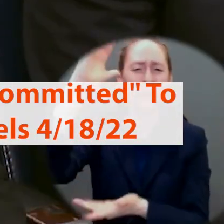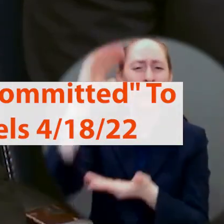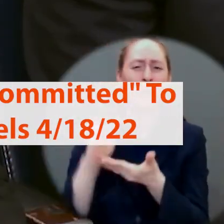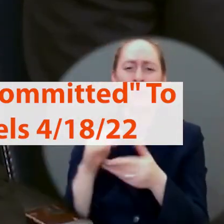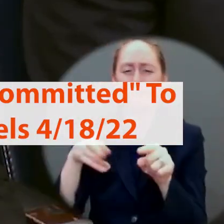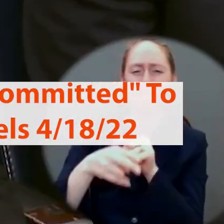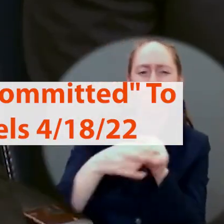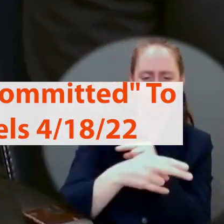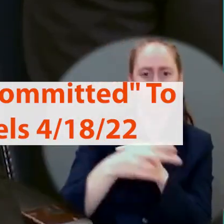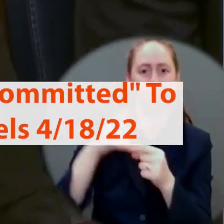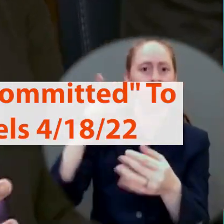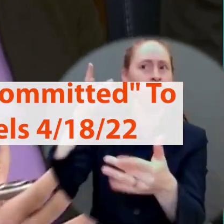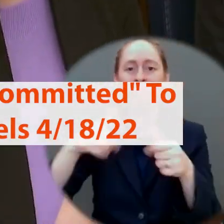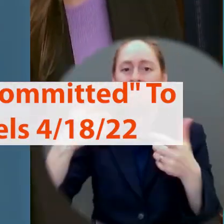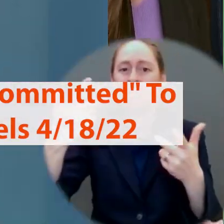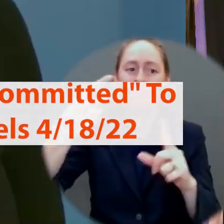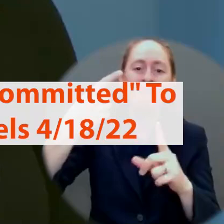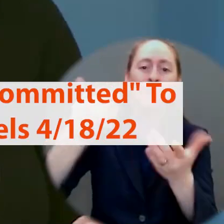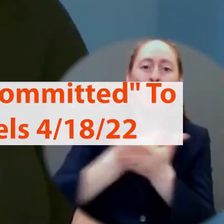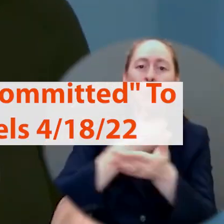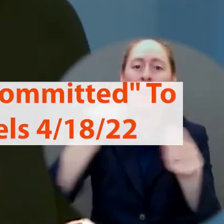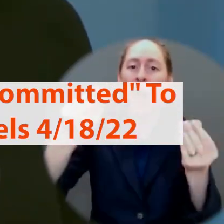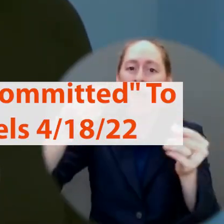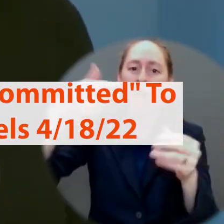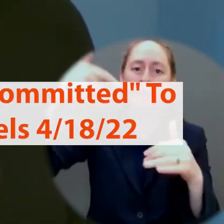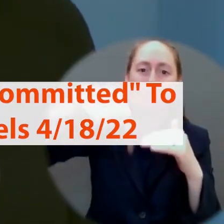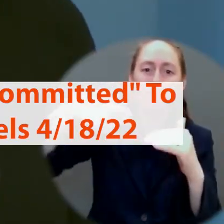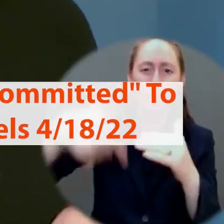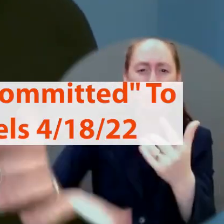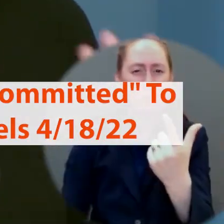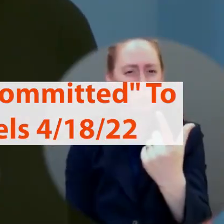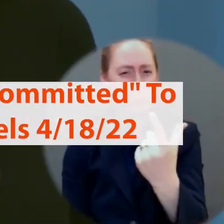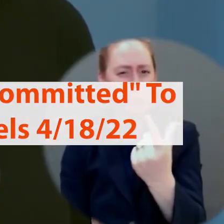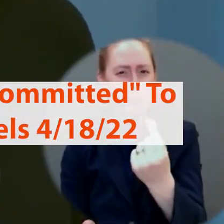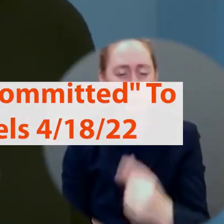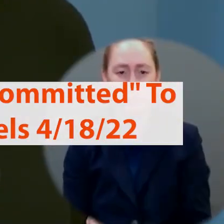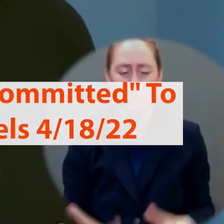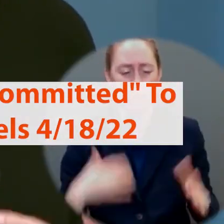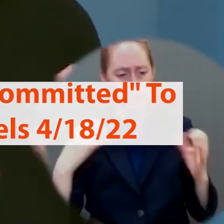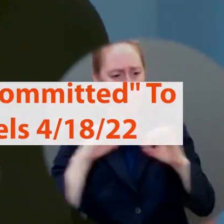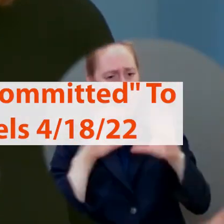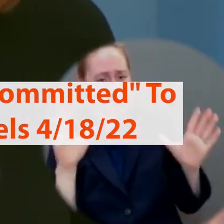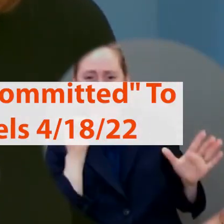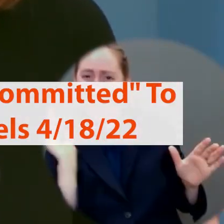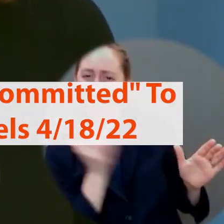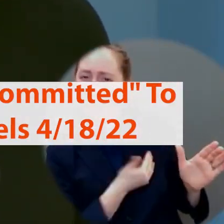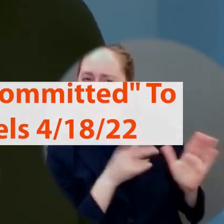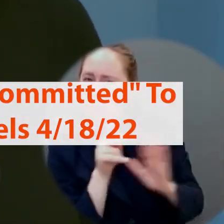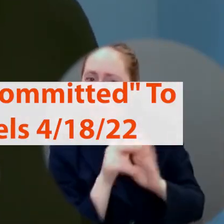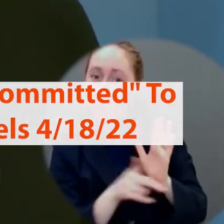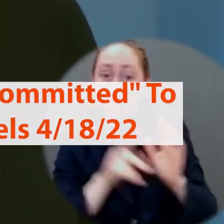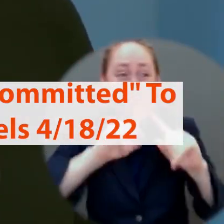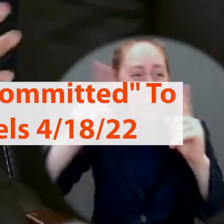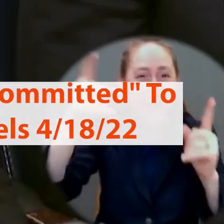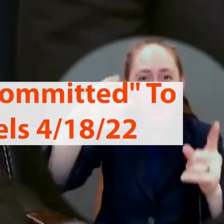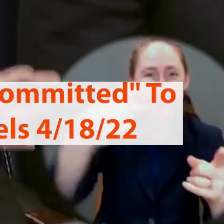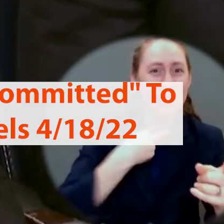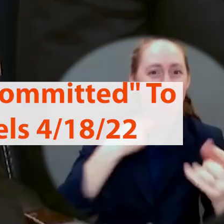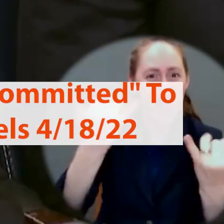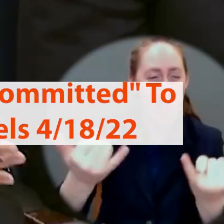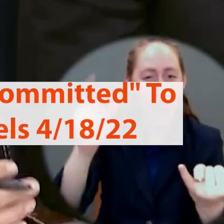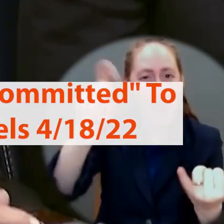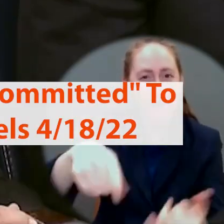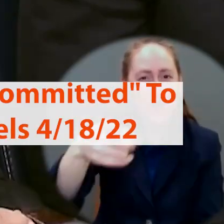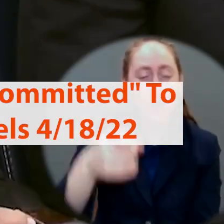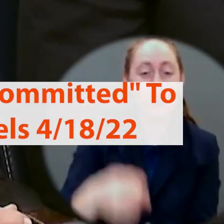to curtail them. Congress, as we know, has... And these leases are not in line with our policy or the president's view. Policy or not, I mean, this